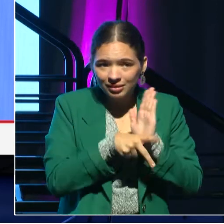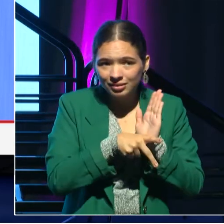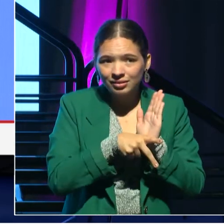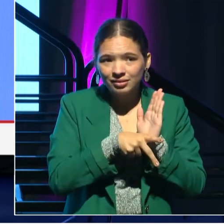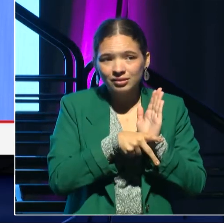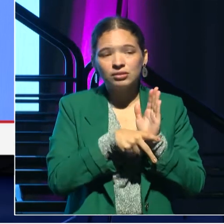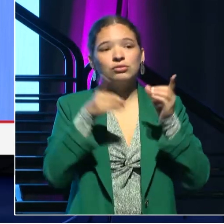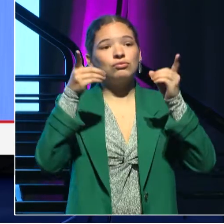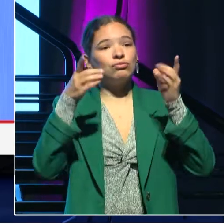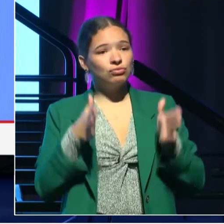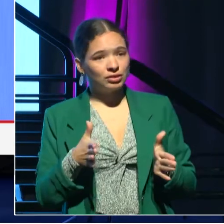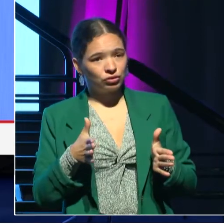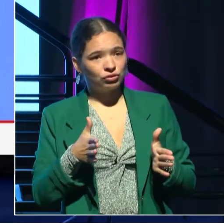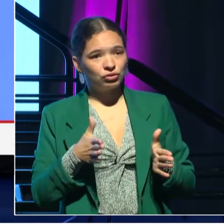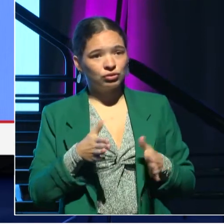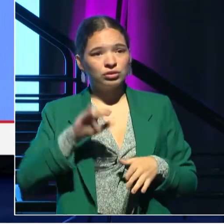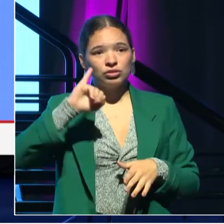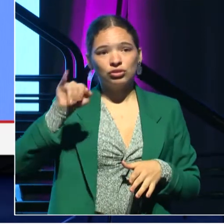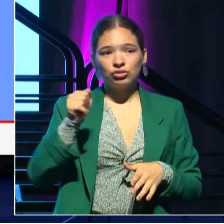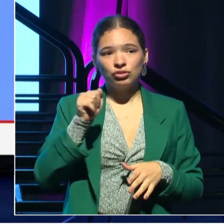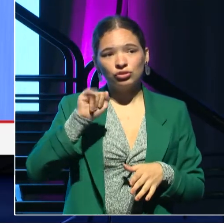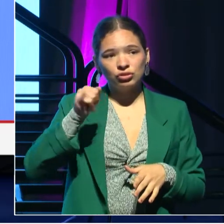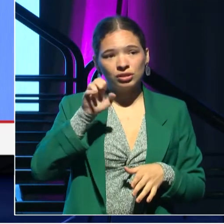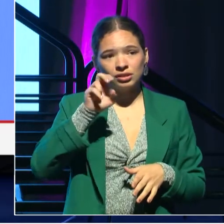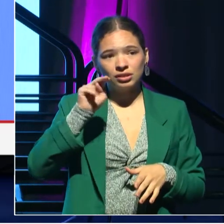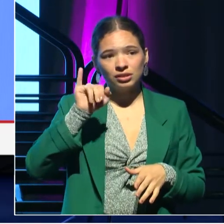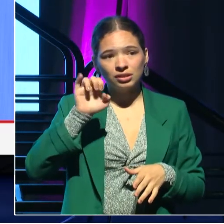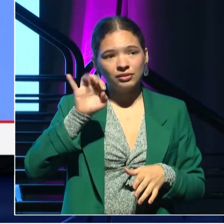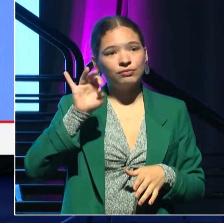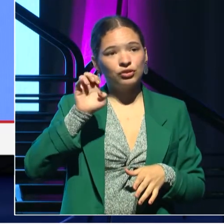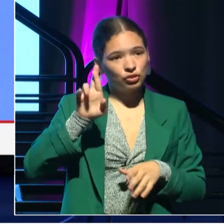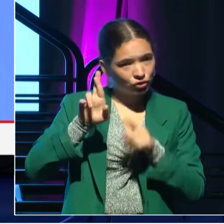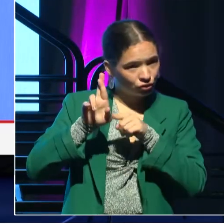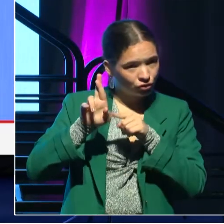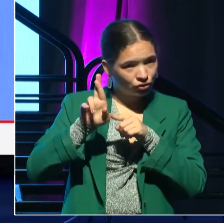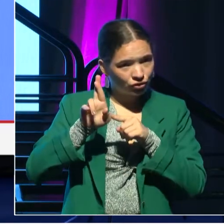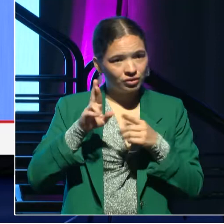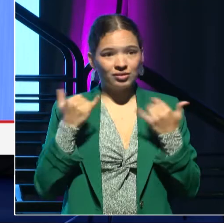Jennifer Porter, there's out on maternity leave, but an applause for her, please.